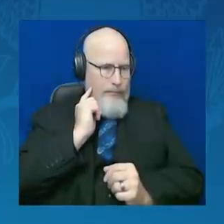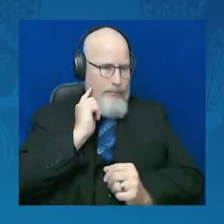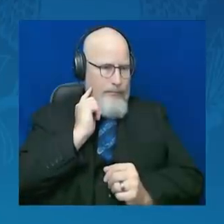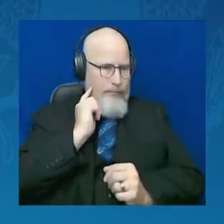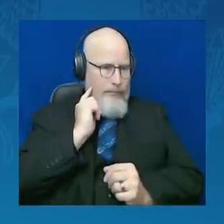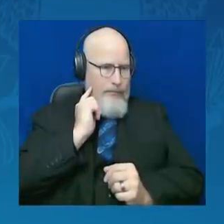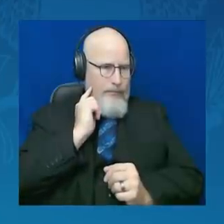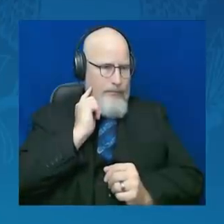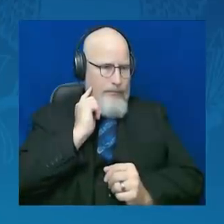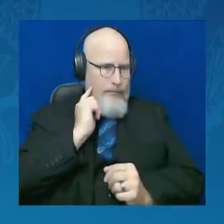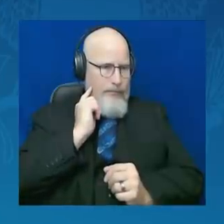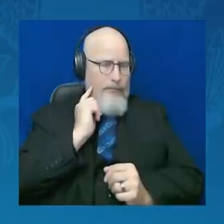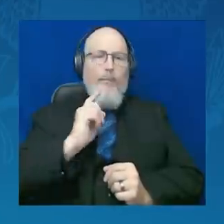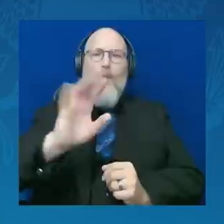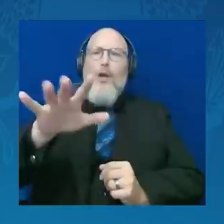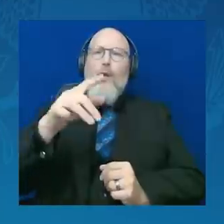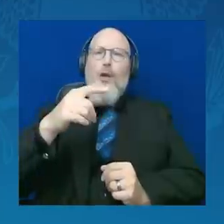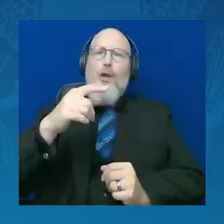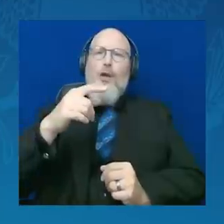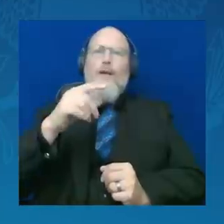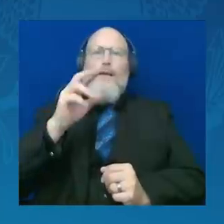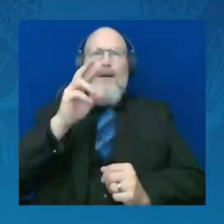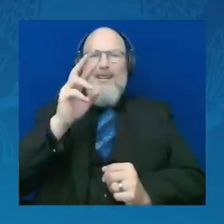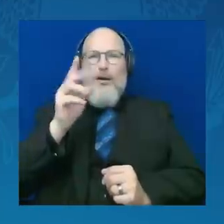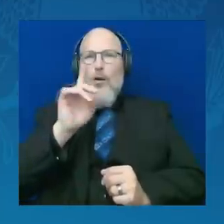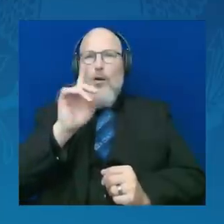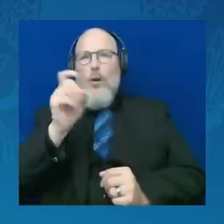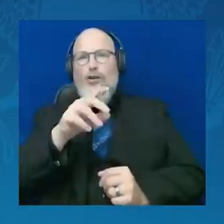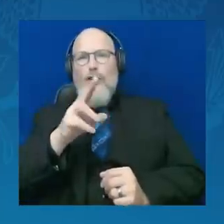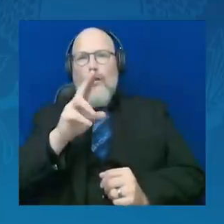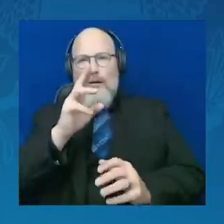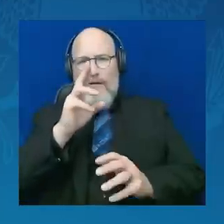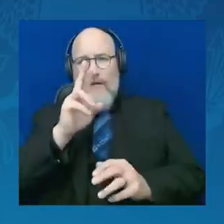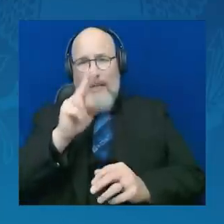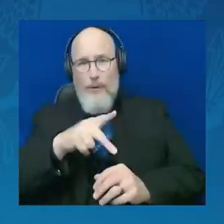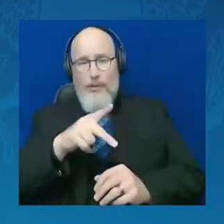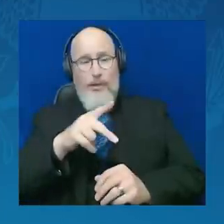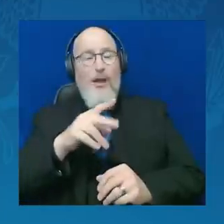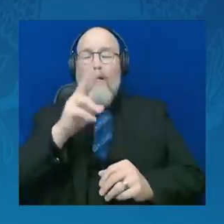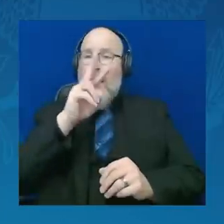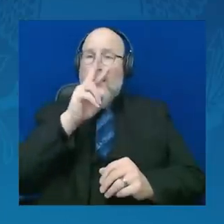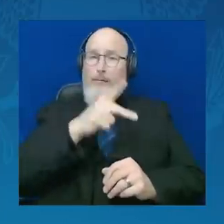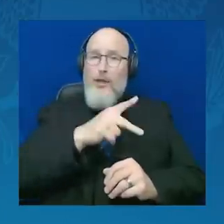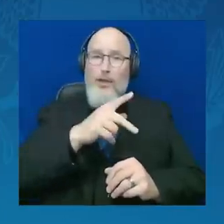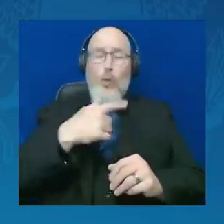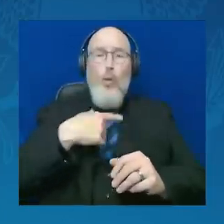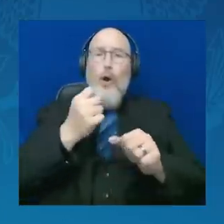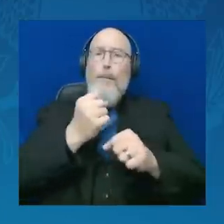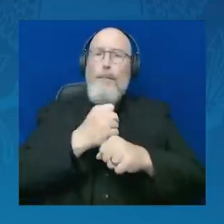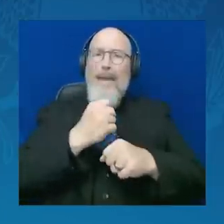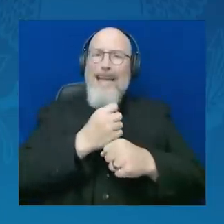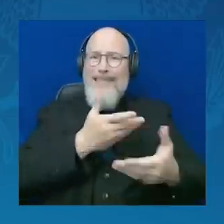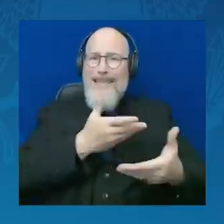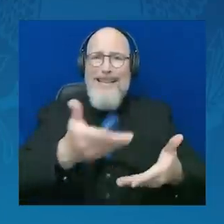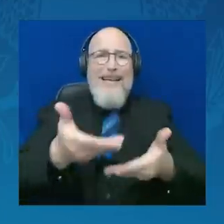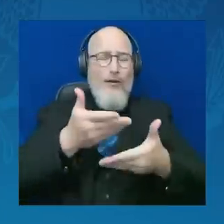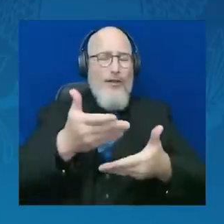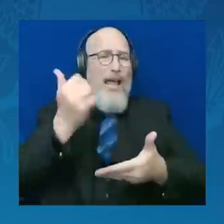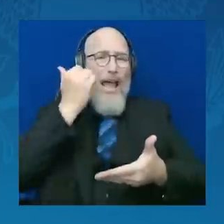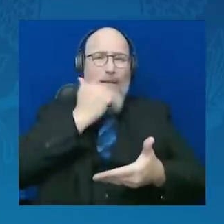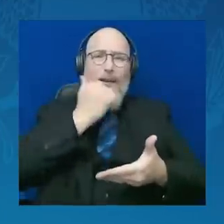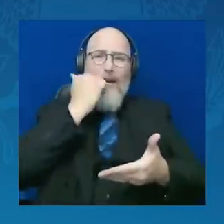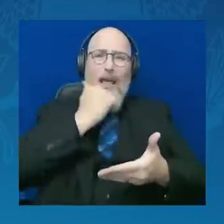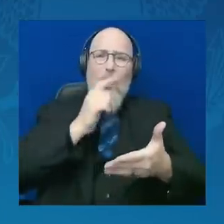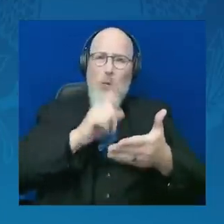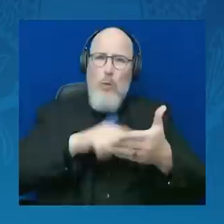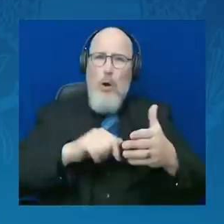Well, we're making deliveries every day in terms of what we can do in terms of assistance and In particular, when you look at